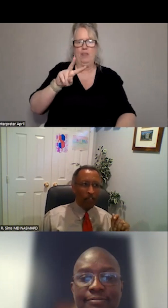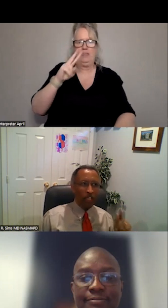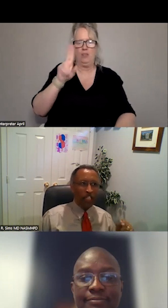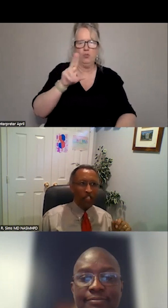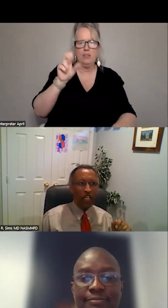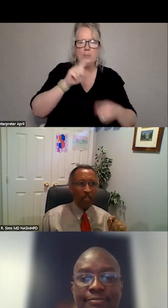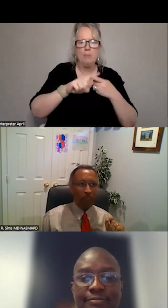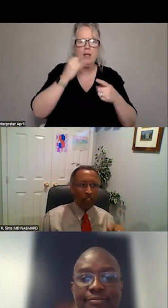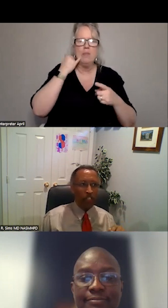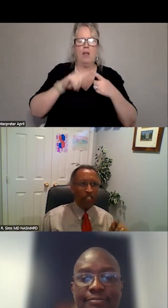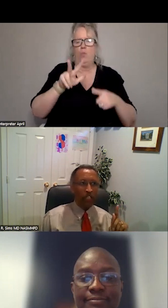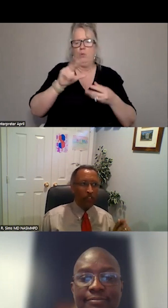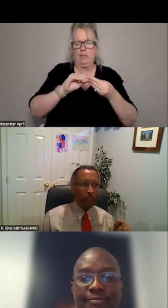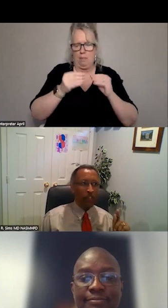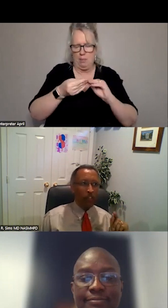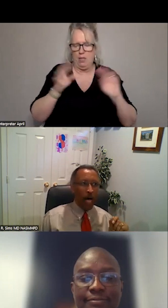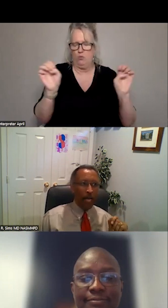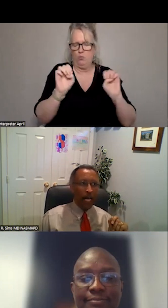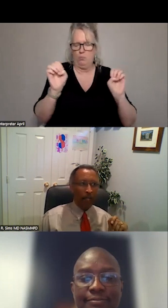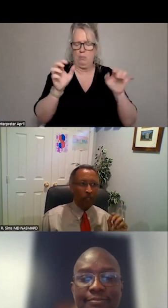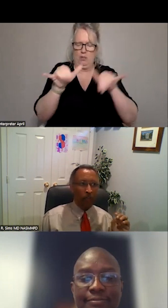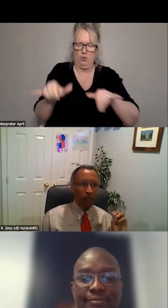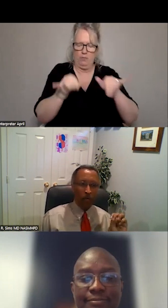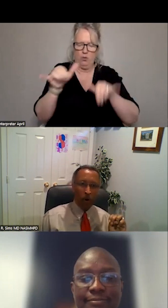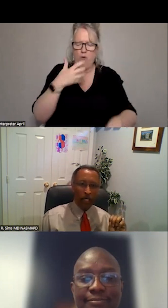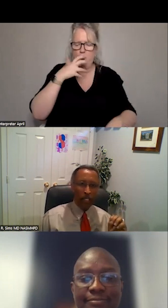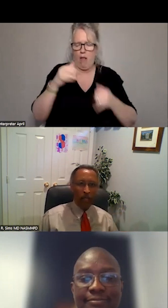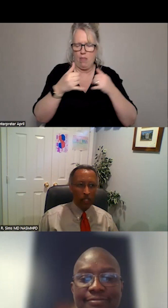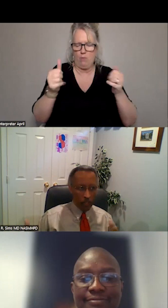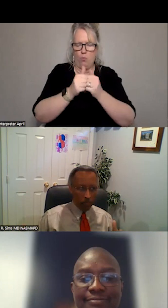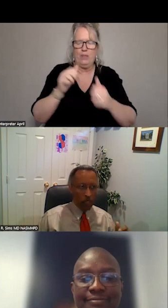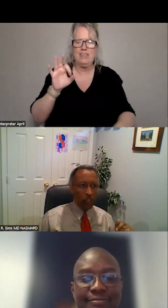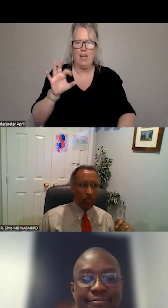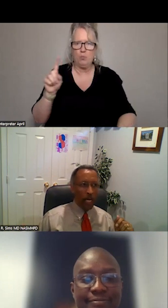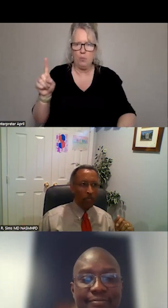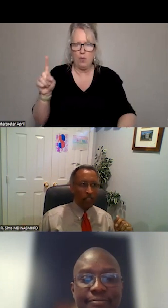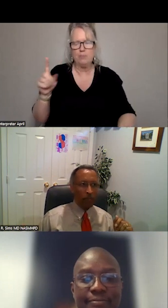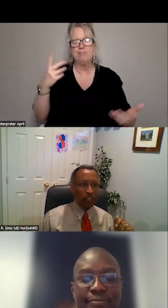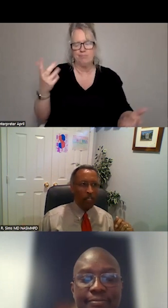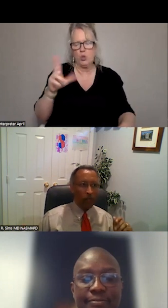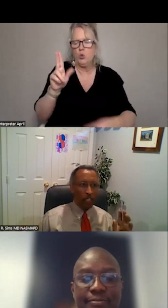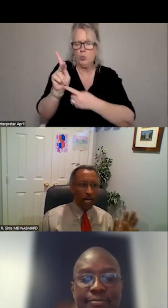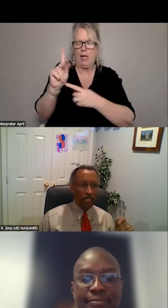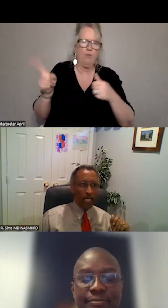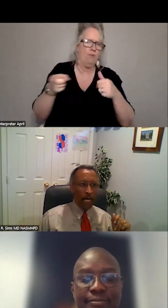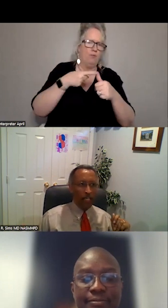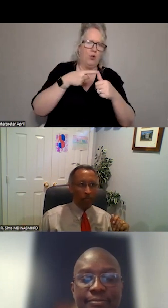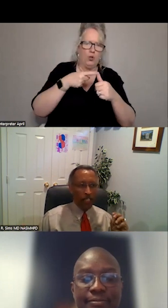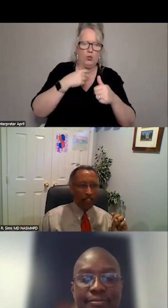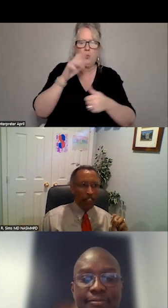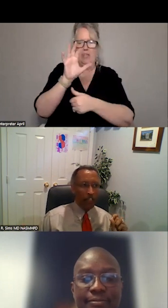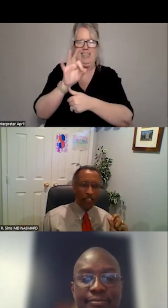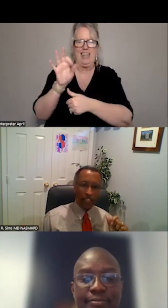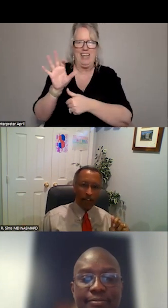implement a 3-digit emergency universal hotline with 911, with, of course, UK being the first with a 999